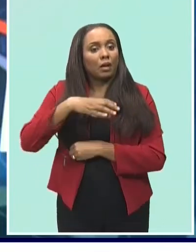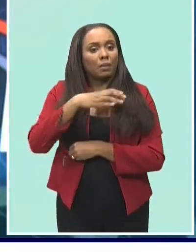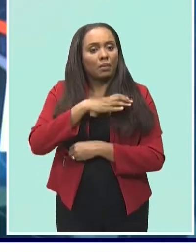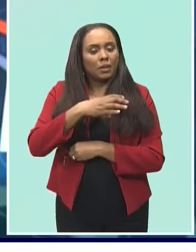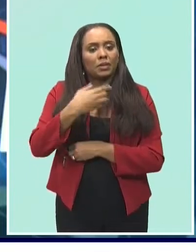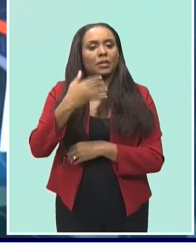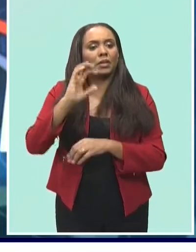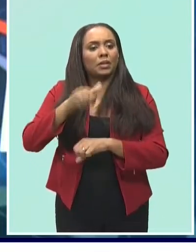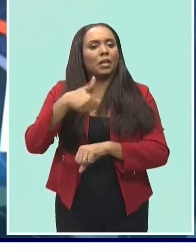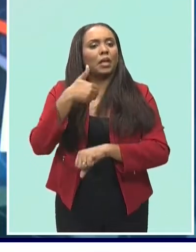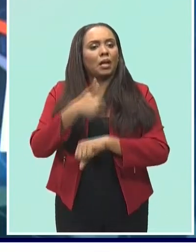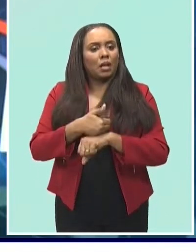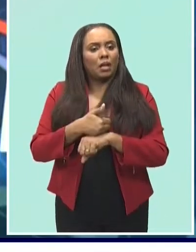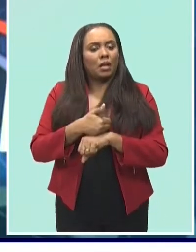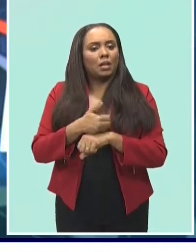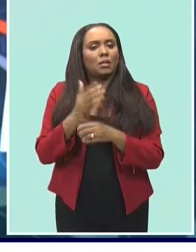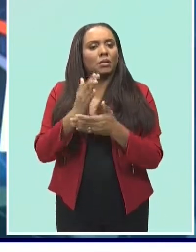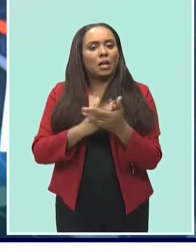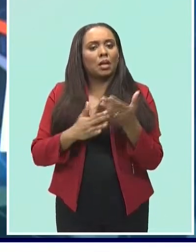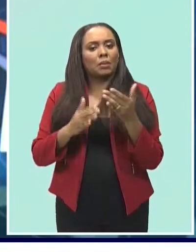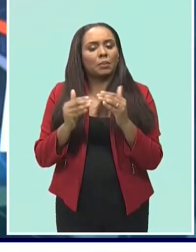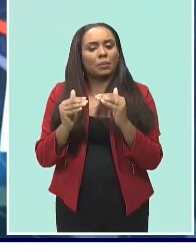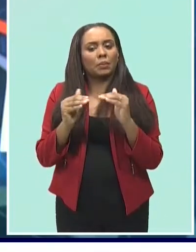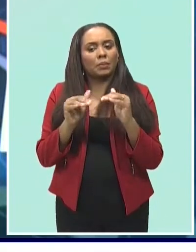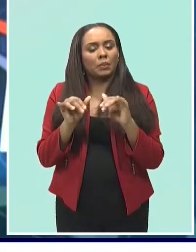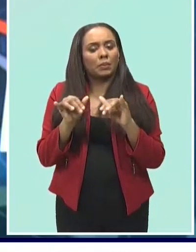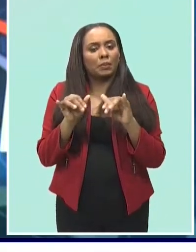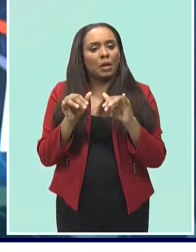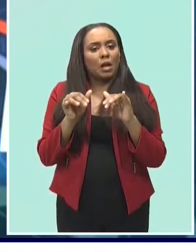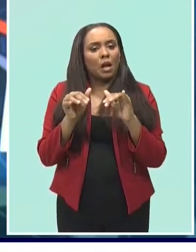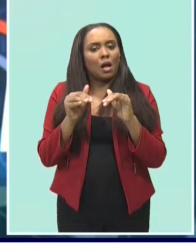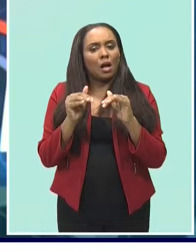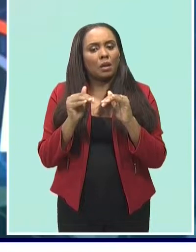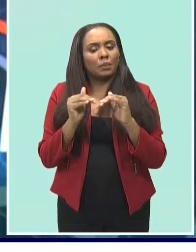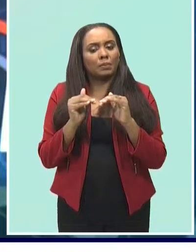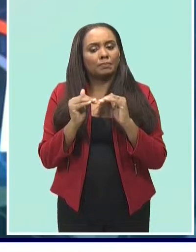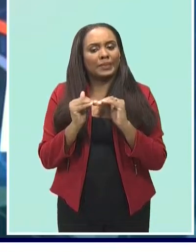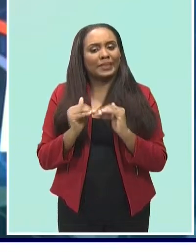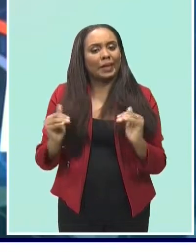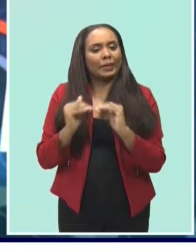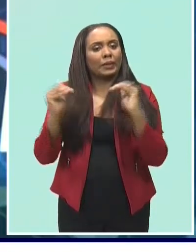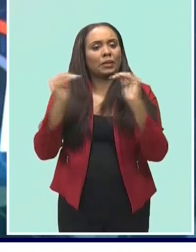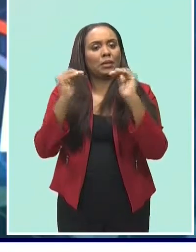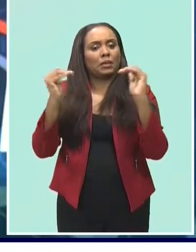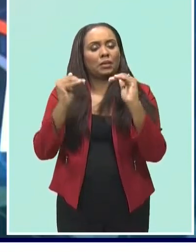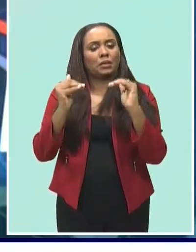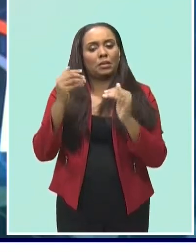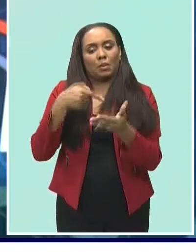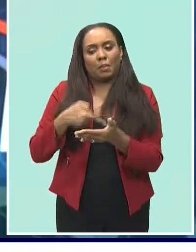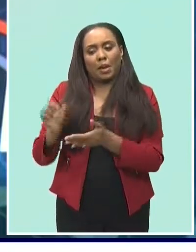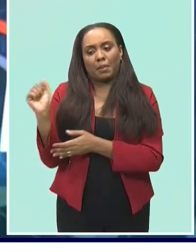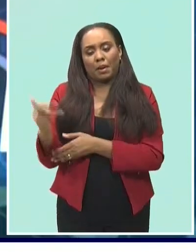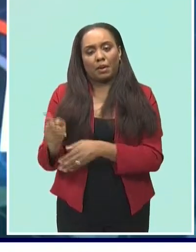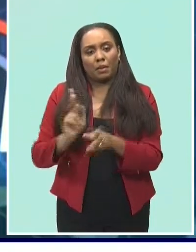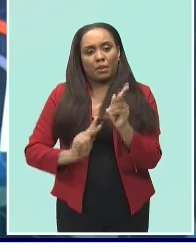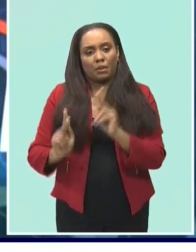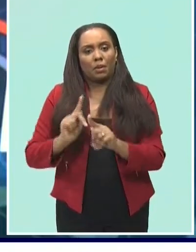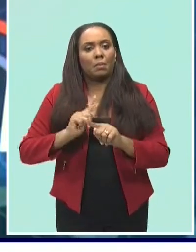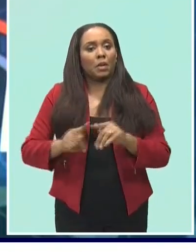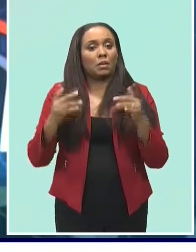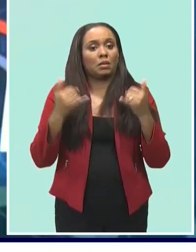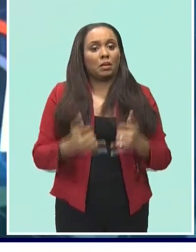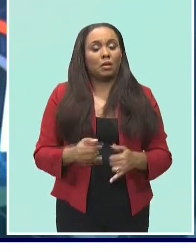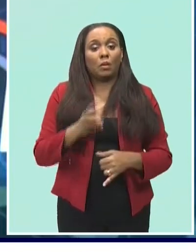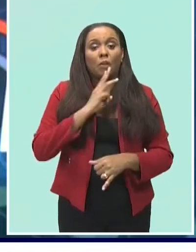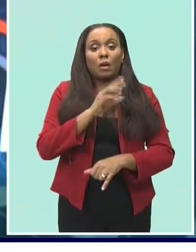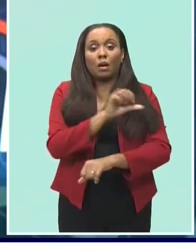of service for the authority, including reimbursement when those standards are not met. But the BWA's current financial